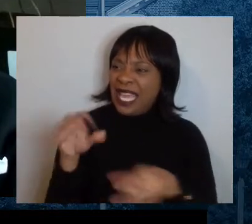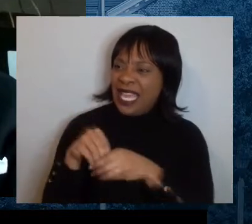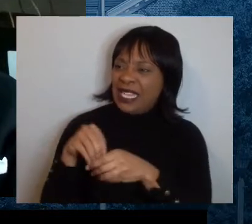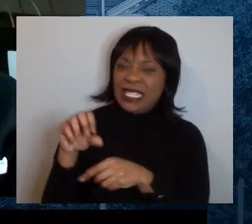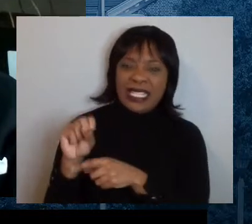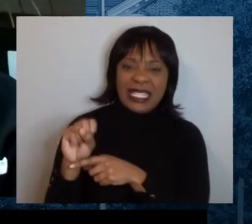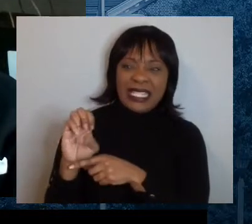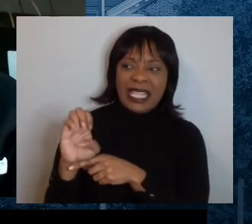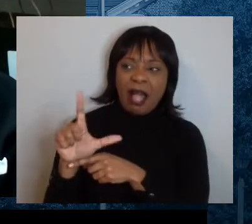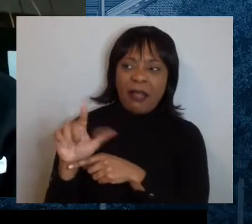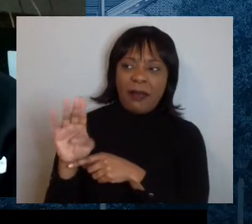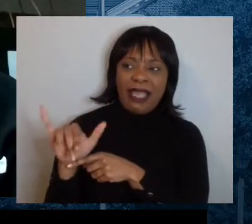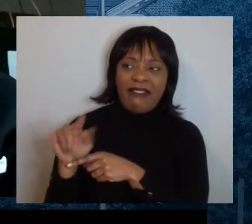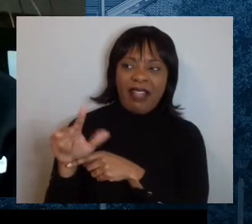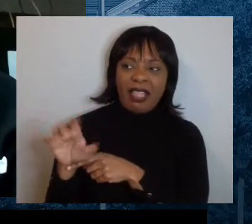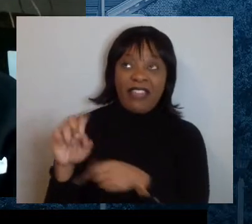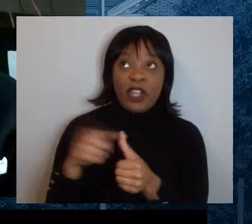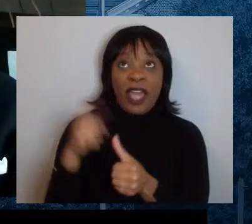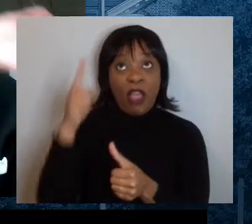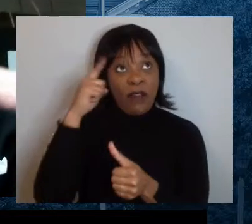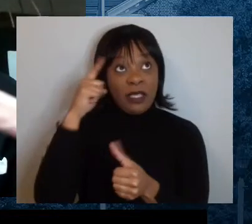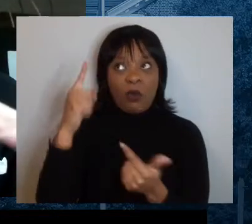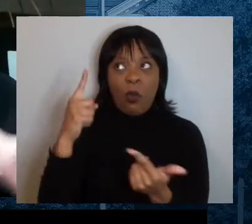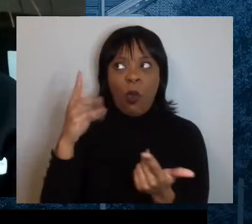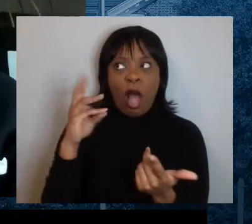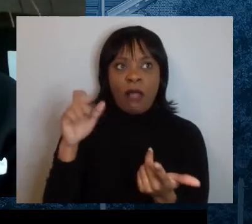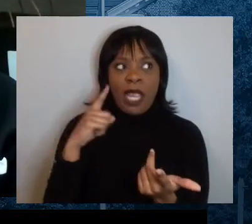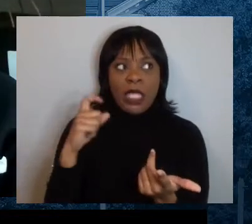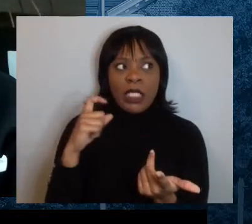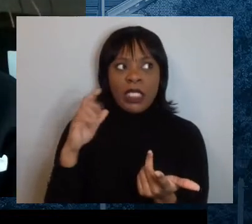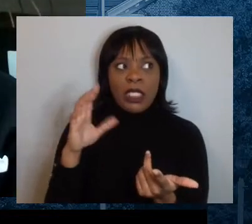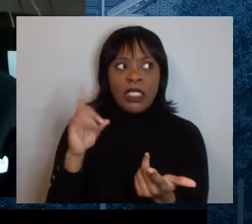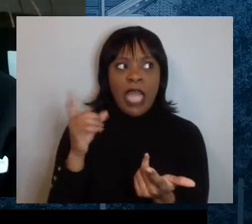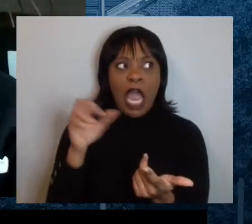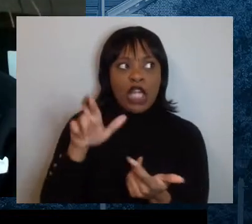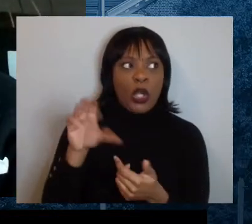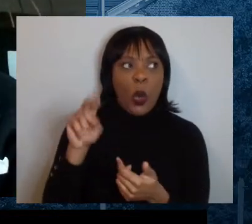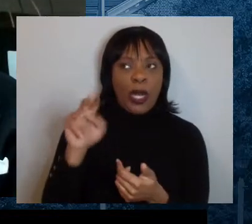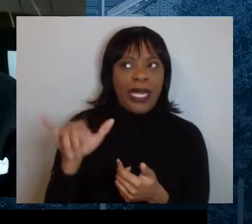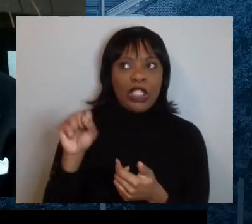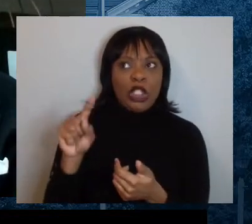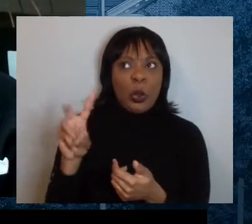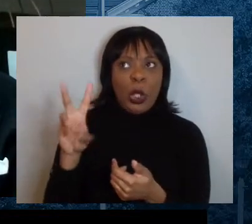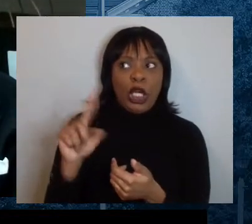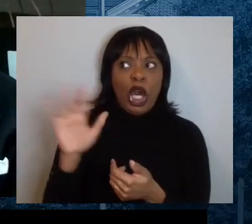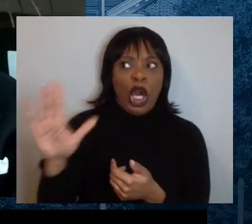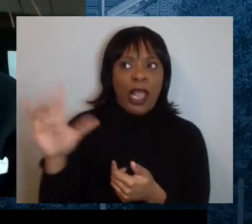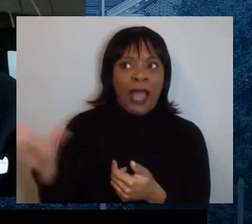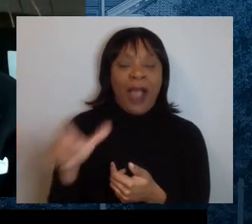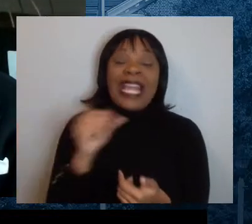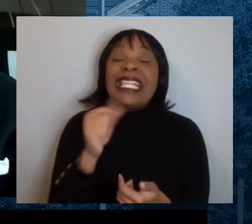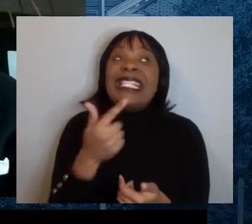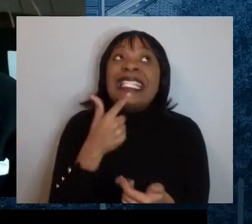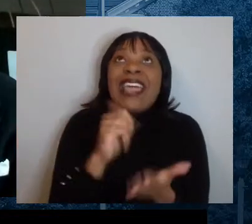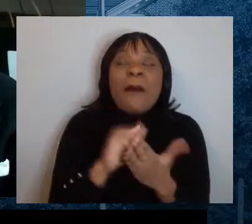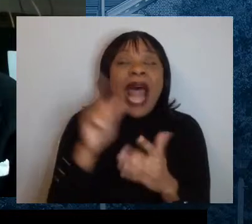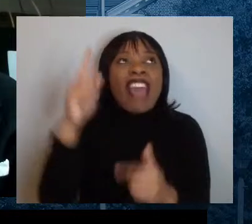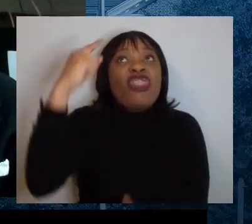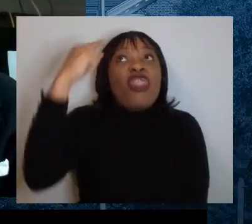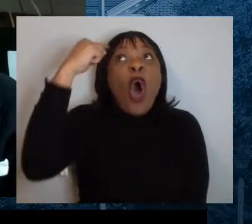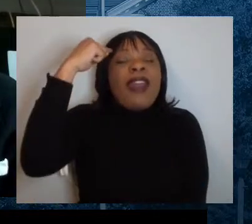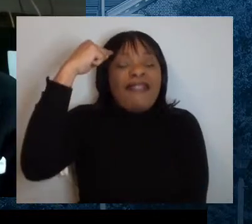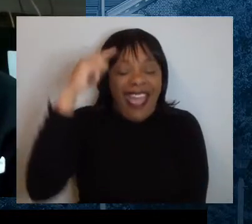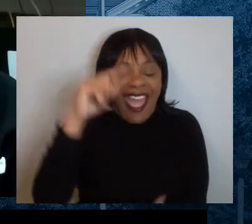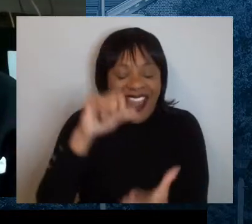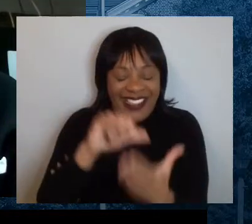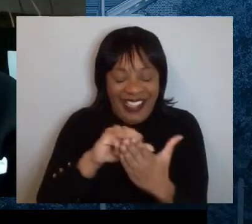thing I thought of was, well, because it's Dr. Courtney Stewart's library. I didn't say that, but that's what that's really why.